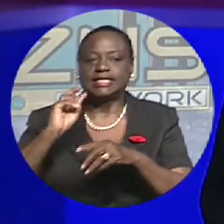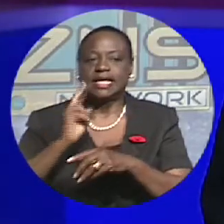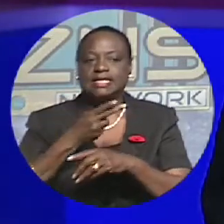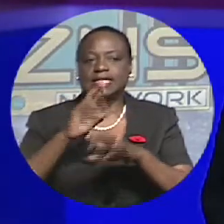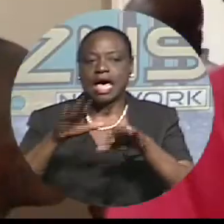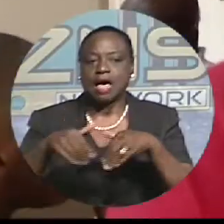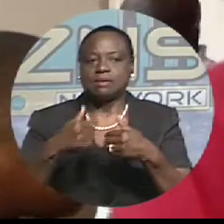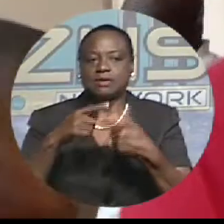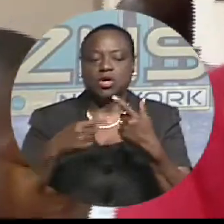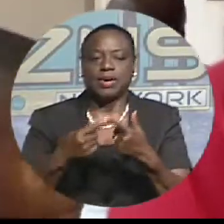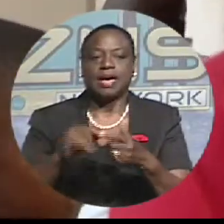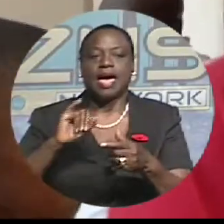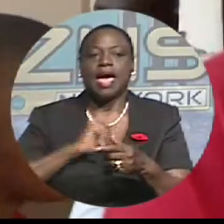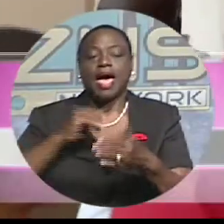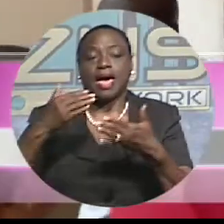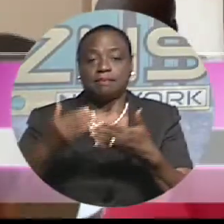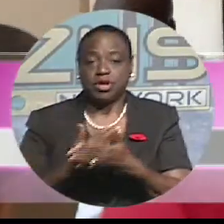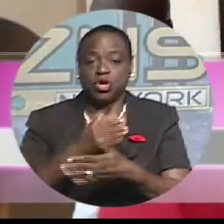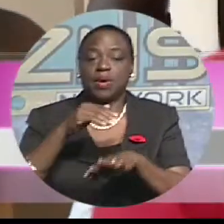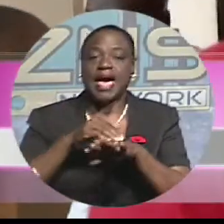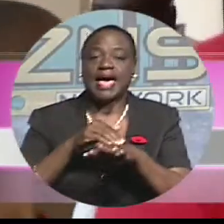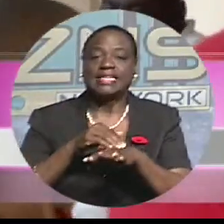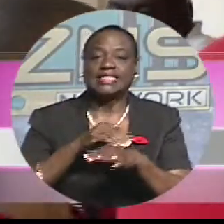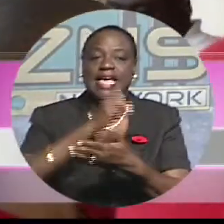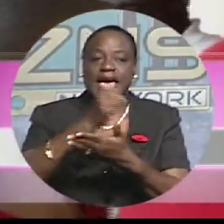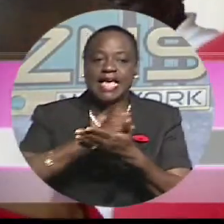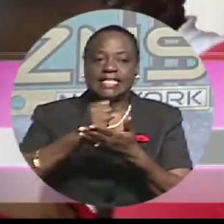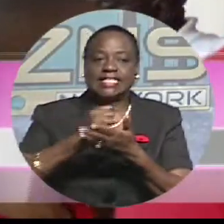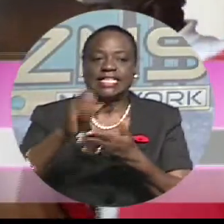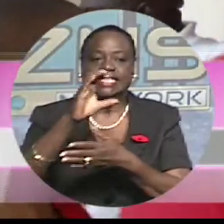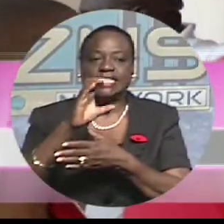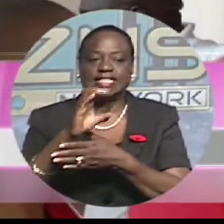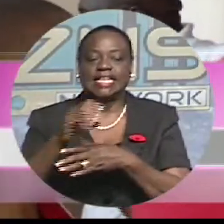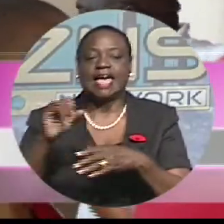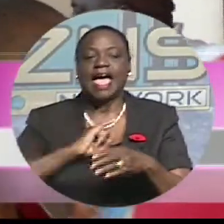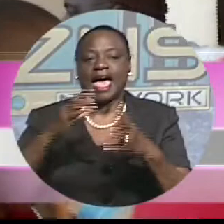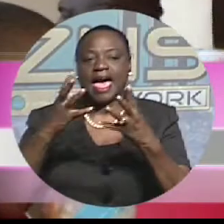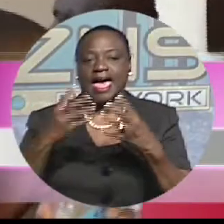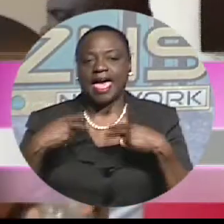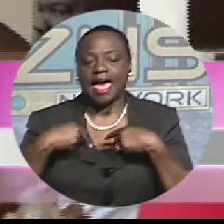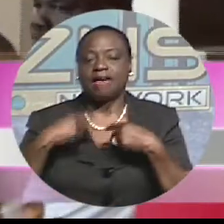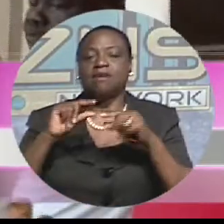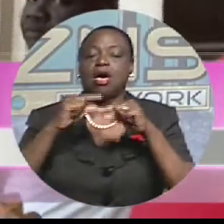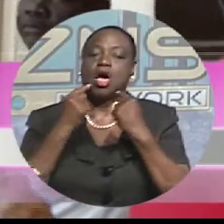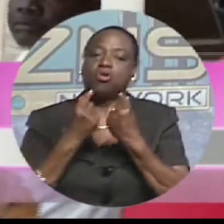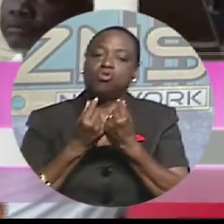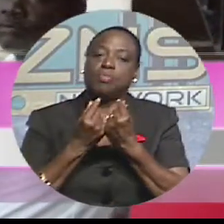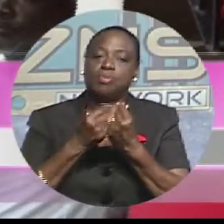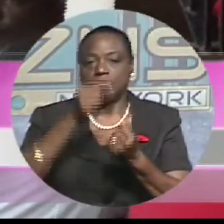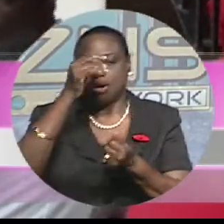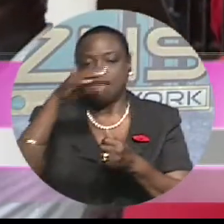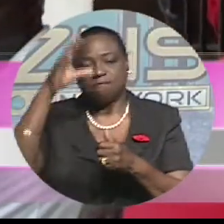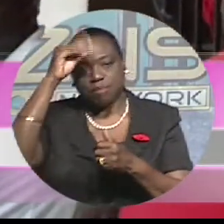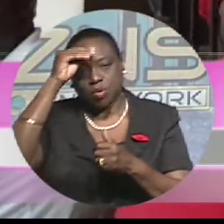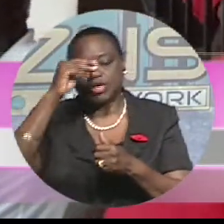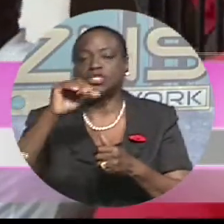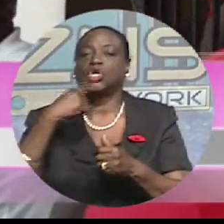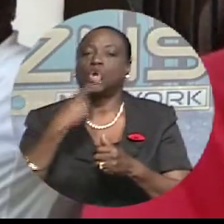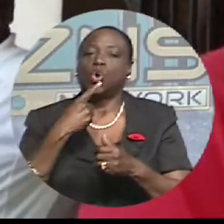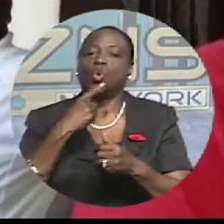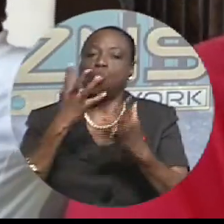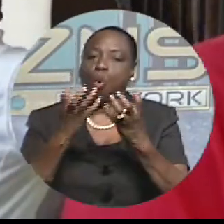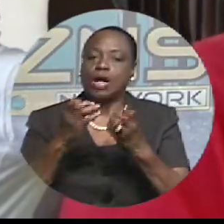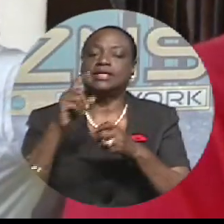far. I'm new at St. Cecilia, so I have a group of guys who want to win. They are determined